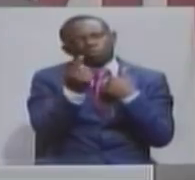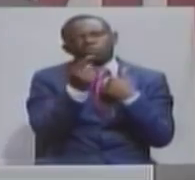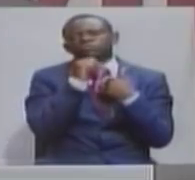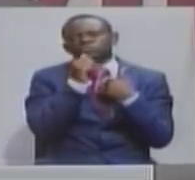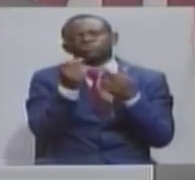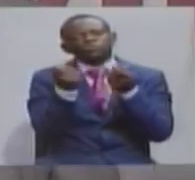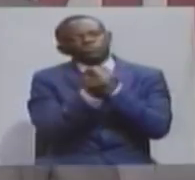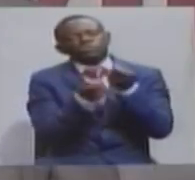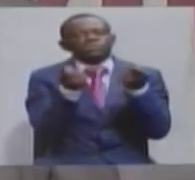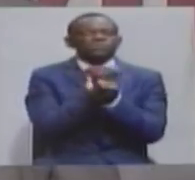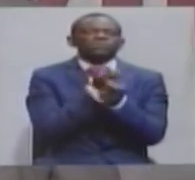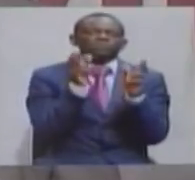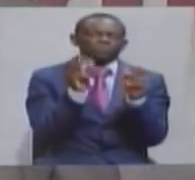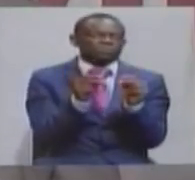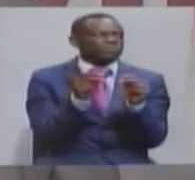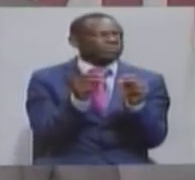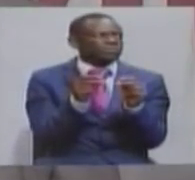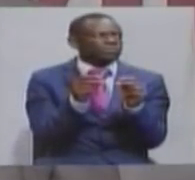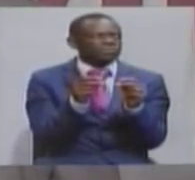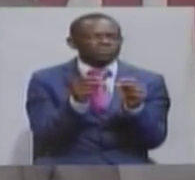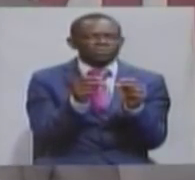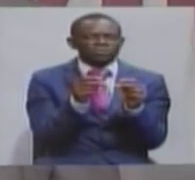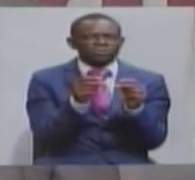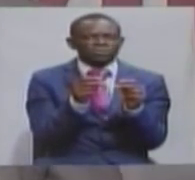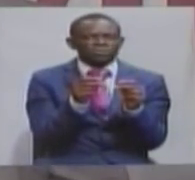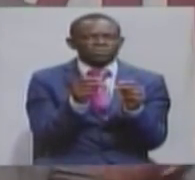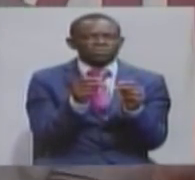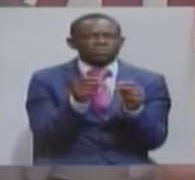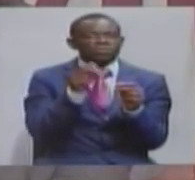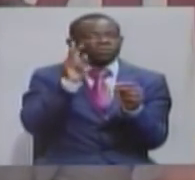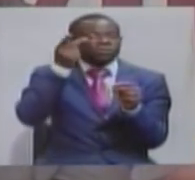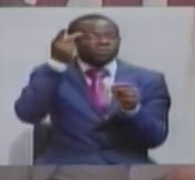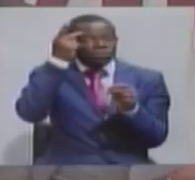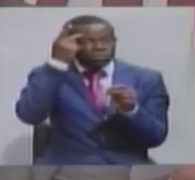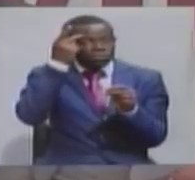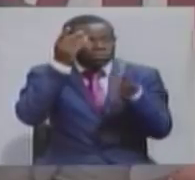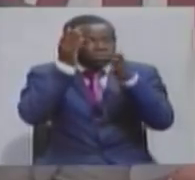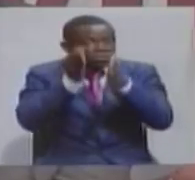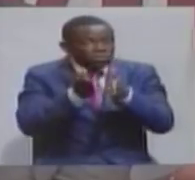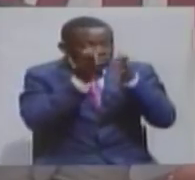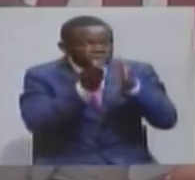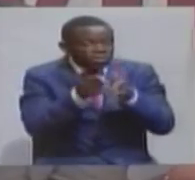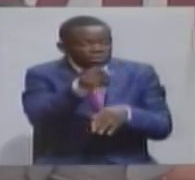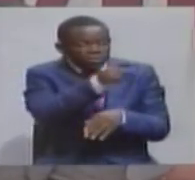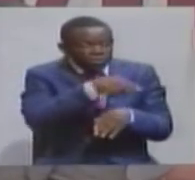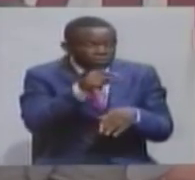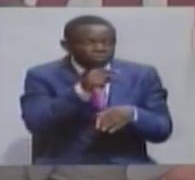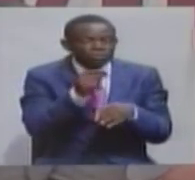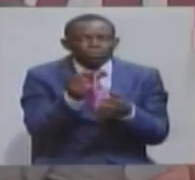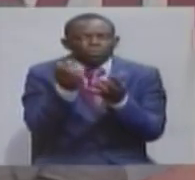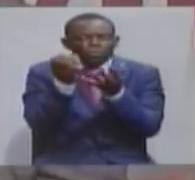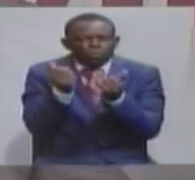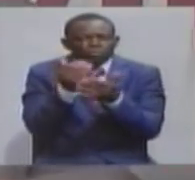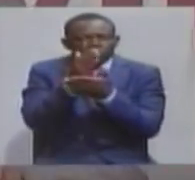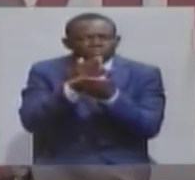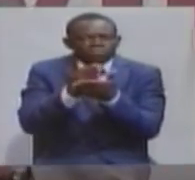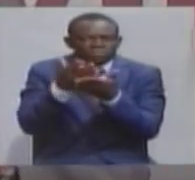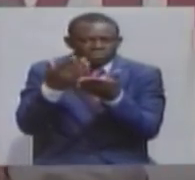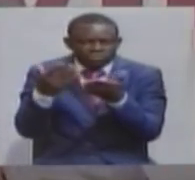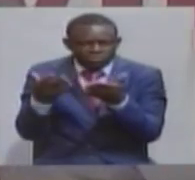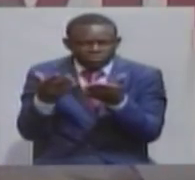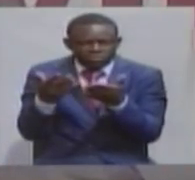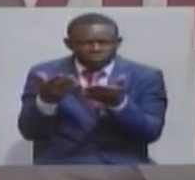scandalous, to say the least, of political players to demand one thing on one hand and reject it on the other. To say, yes, we